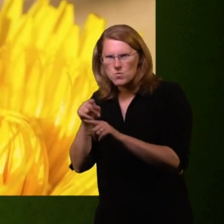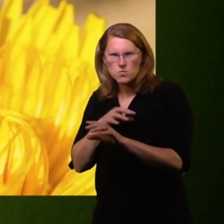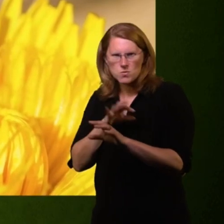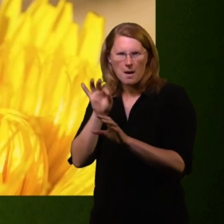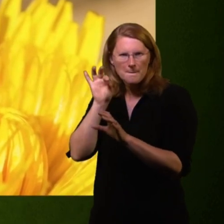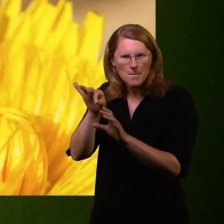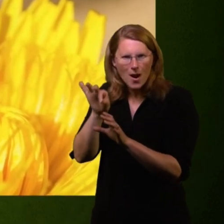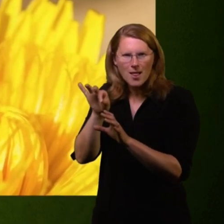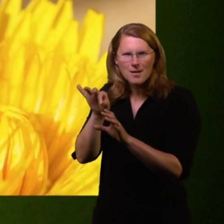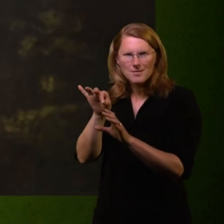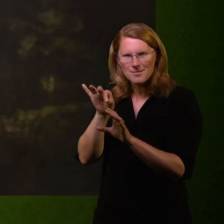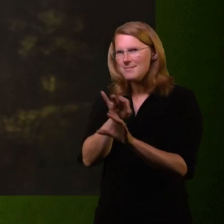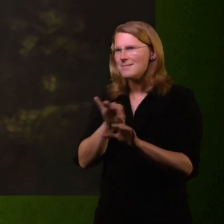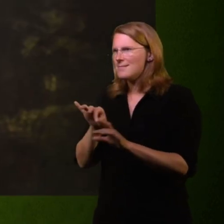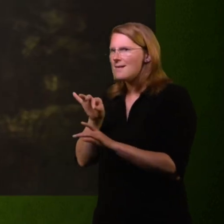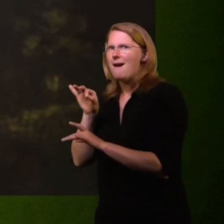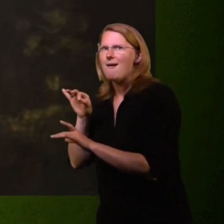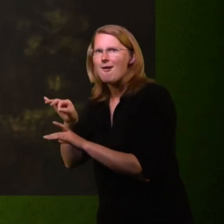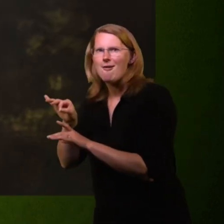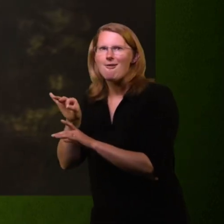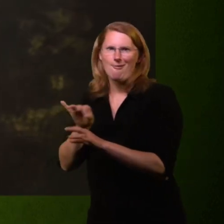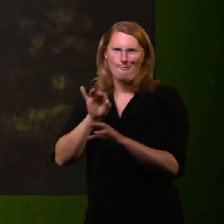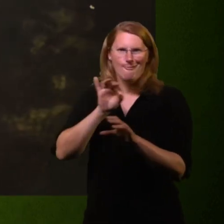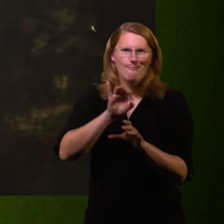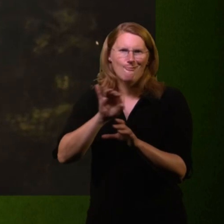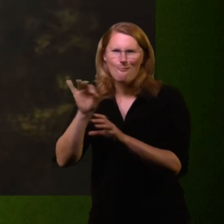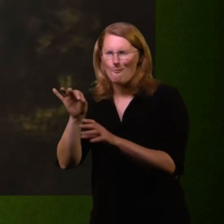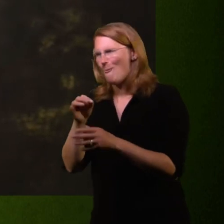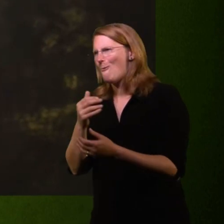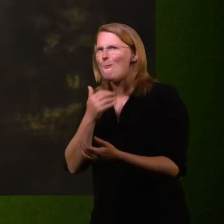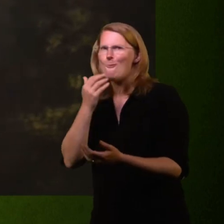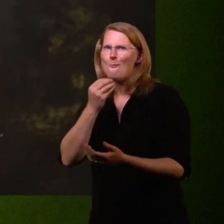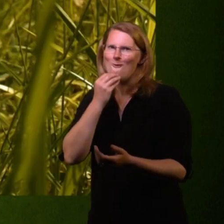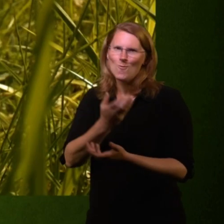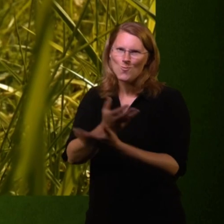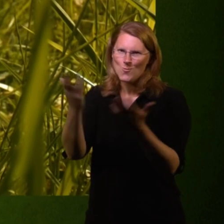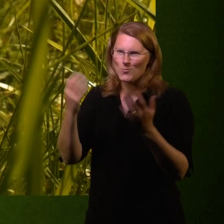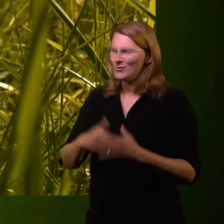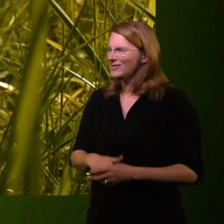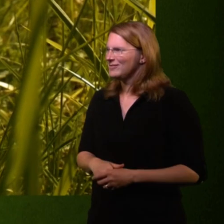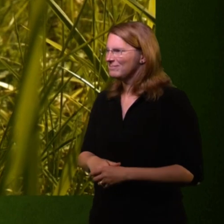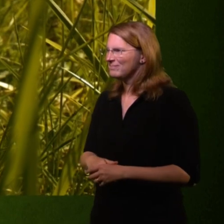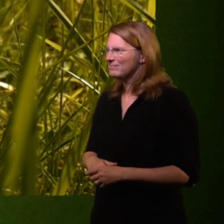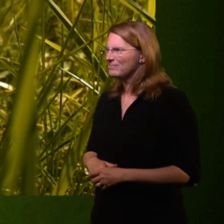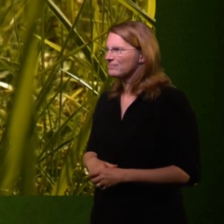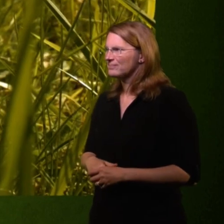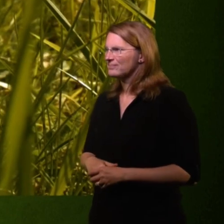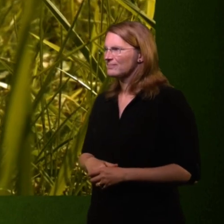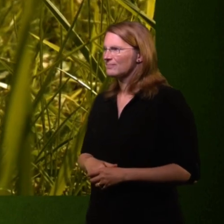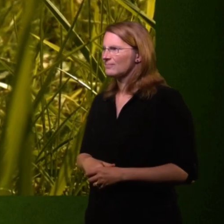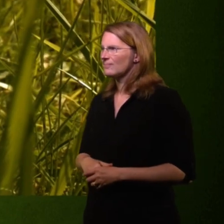banquet for bees, but one guest is not quite what they seem.